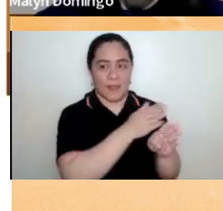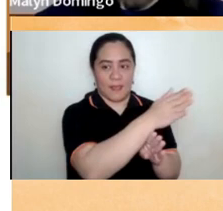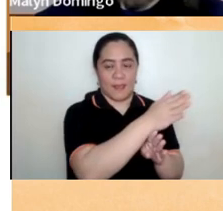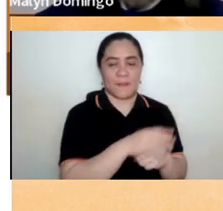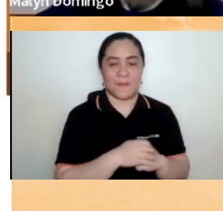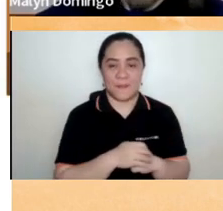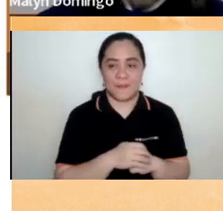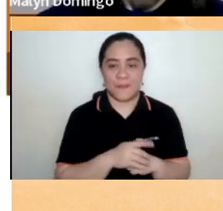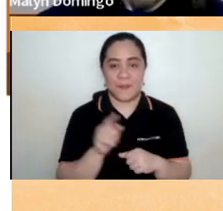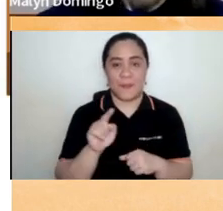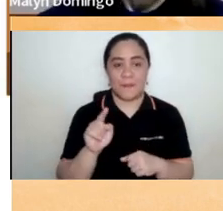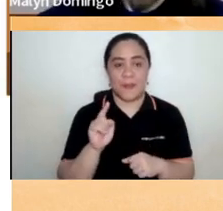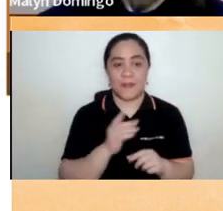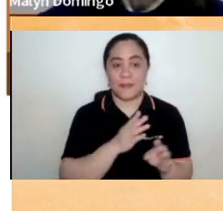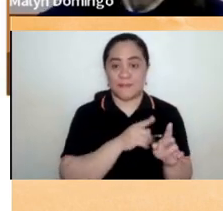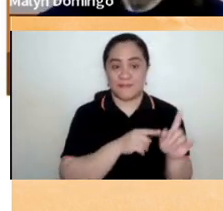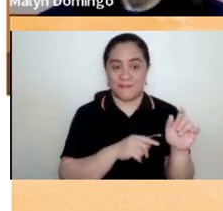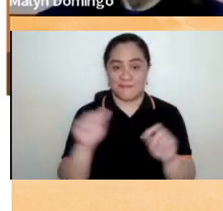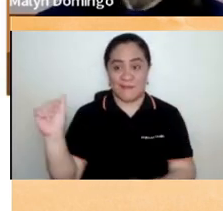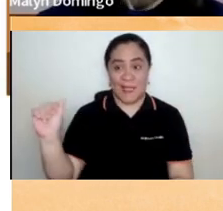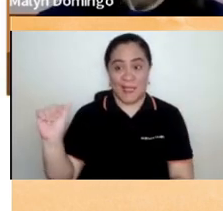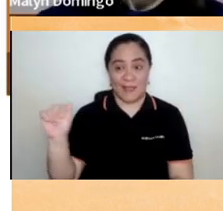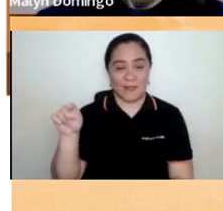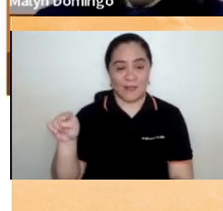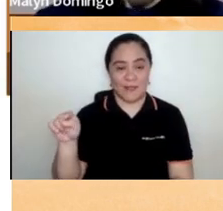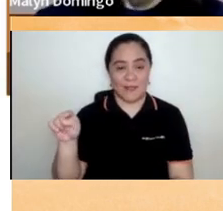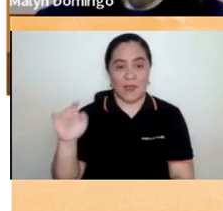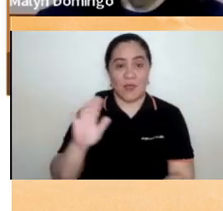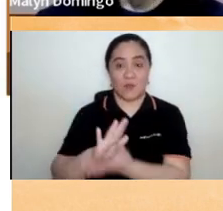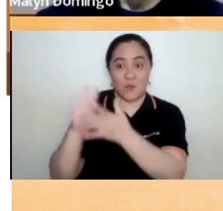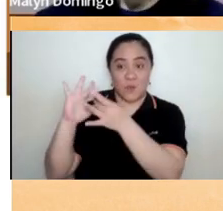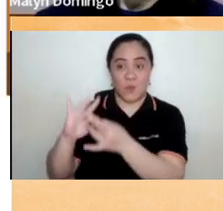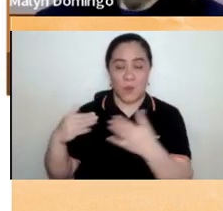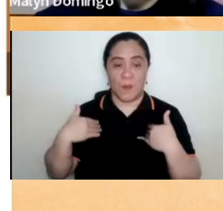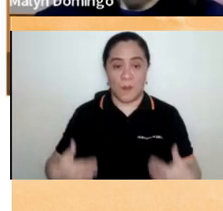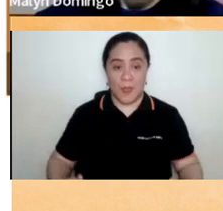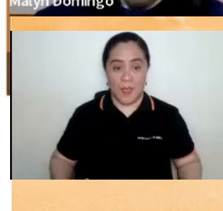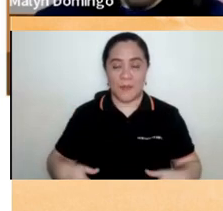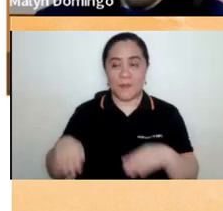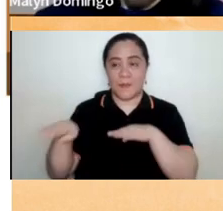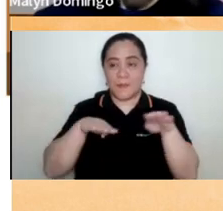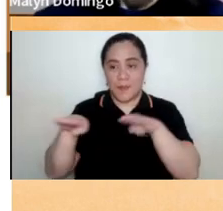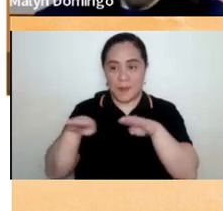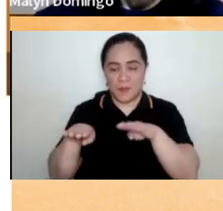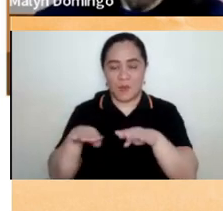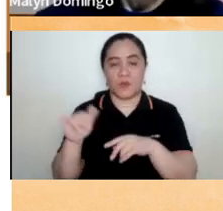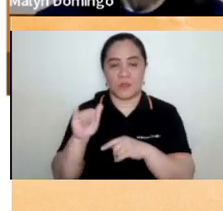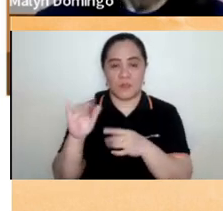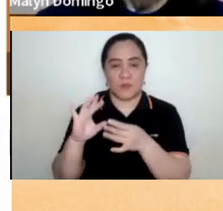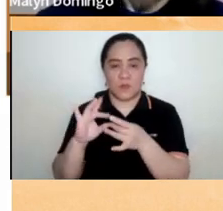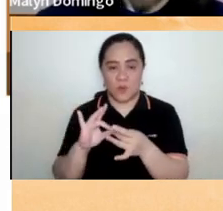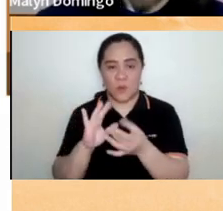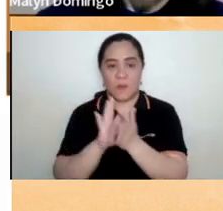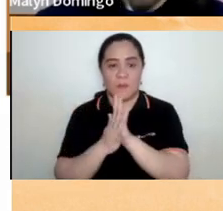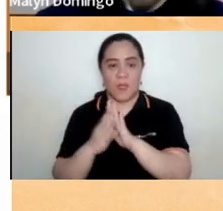And the amygdala pathway activates both the physical and behavioral symptoms. It influences the